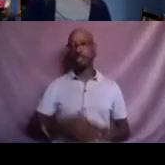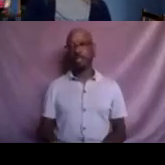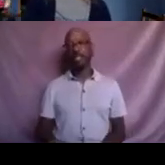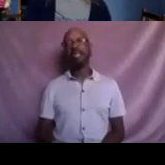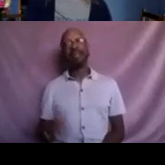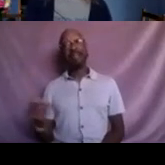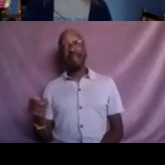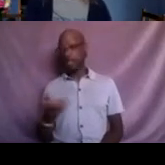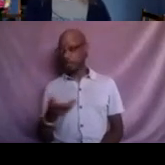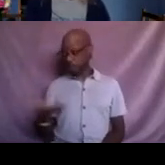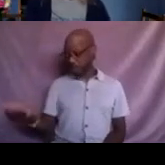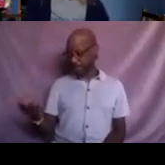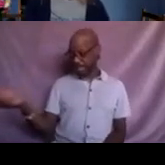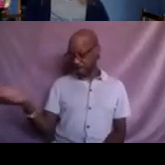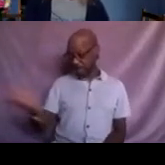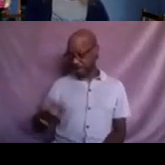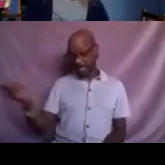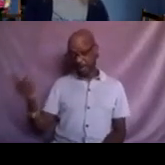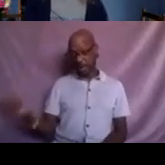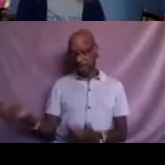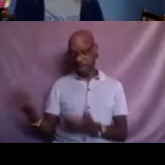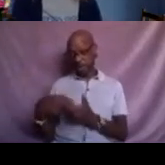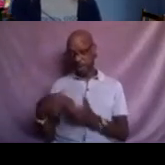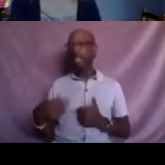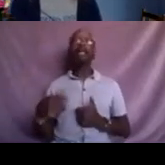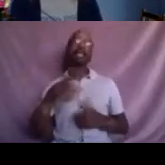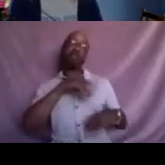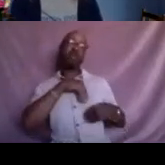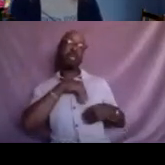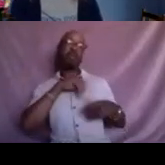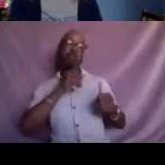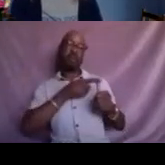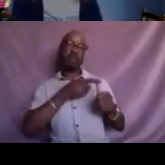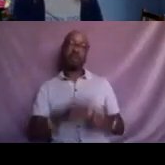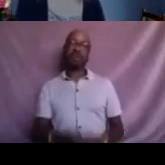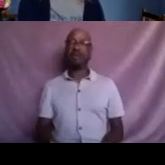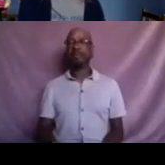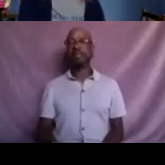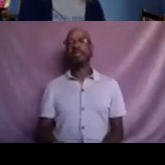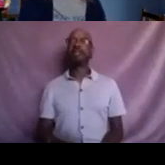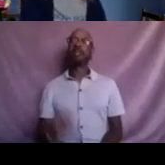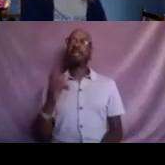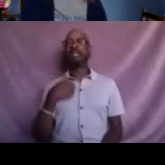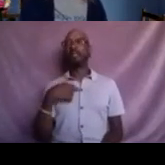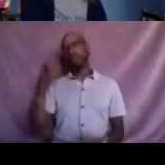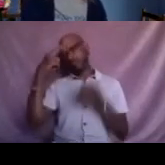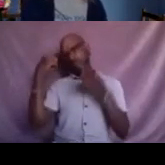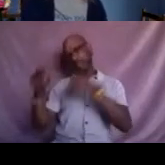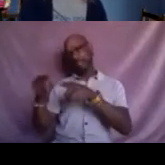that invite. You can't just magically be in it. You have to be like, yes, I would like to be in it. You have to kind of consent in a lot of ways to get into that